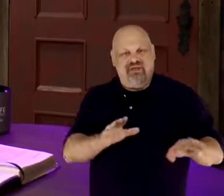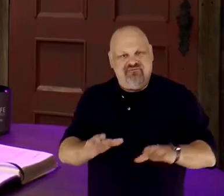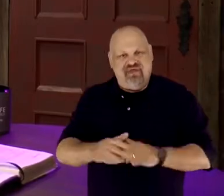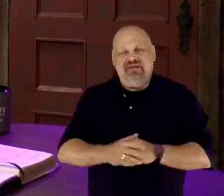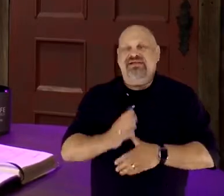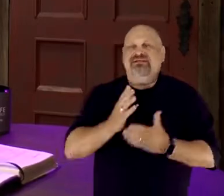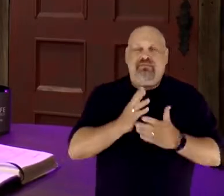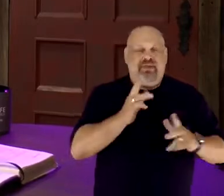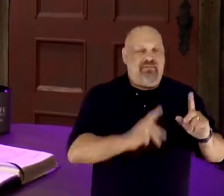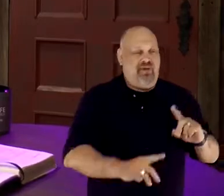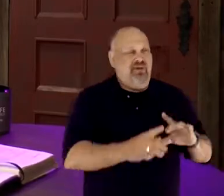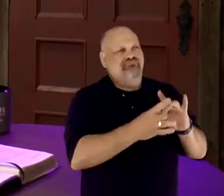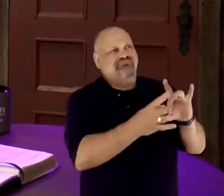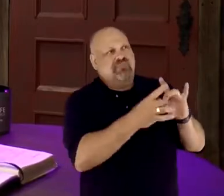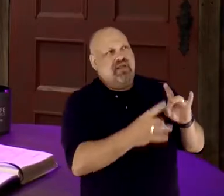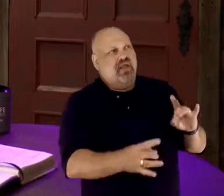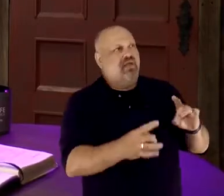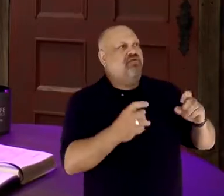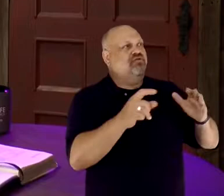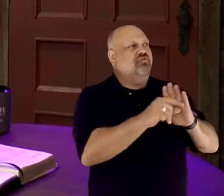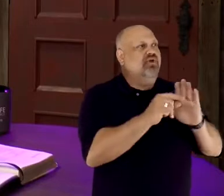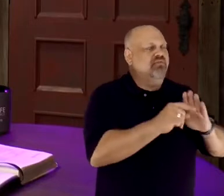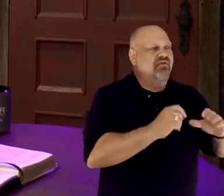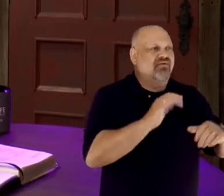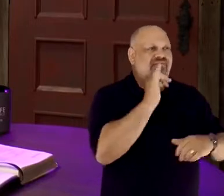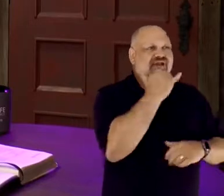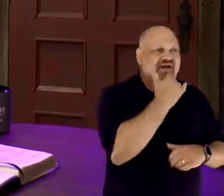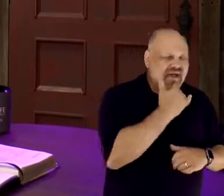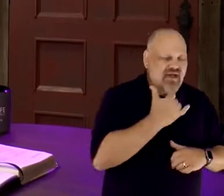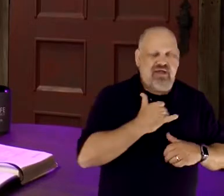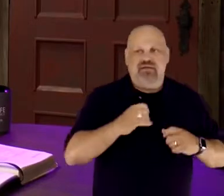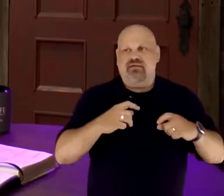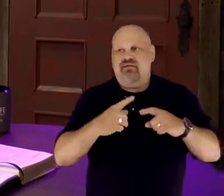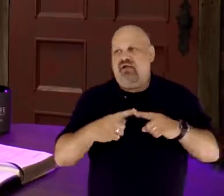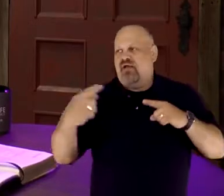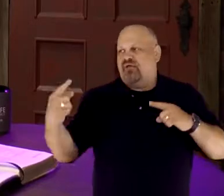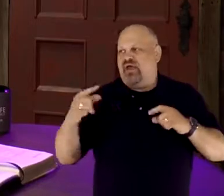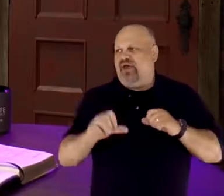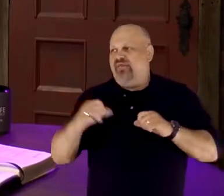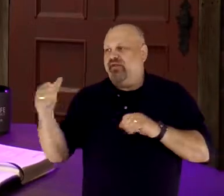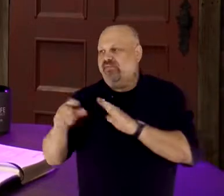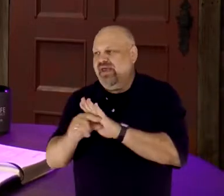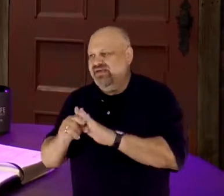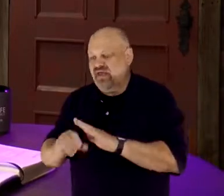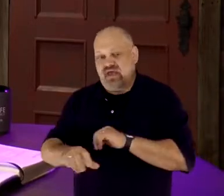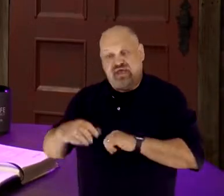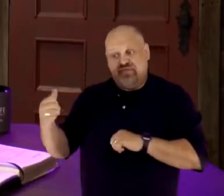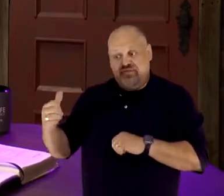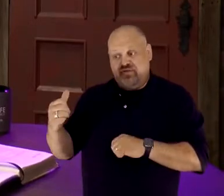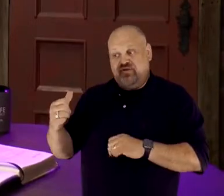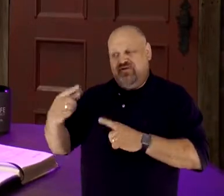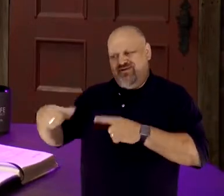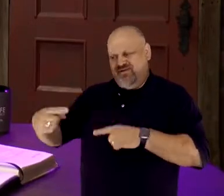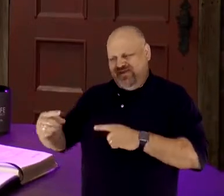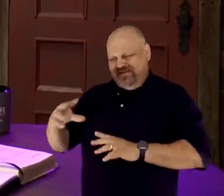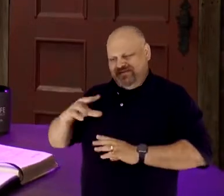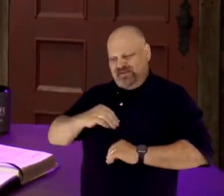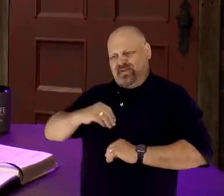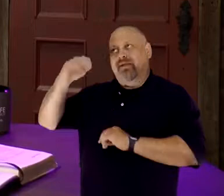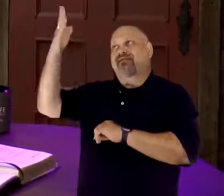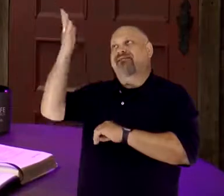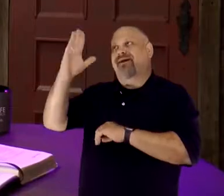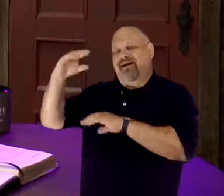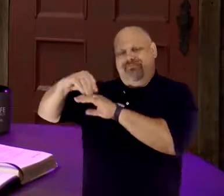are flawed or in contradiction with other passages. Others argue that accepting inspiration is the equivalent